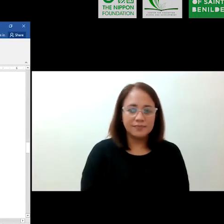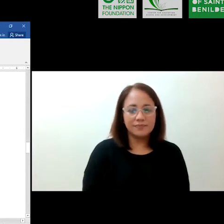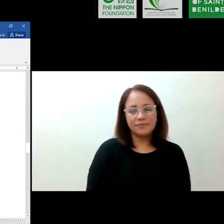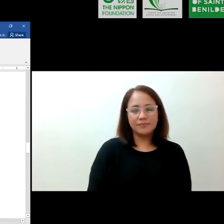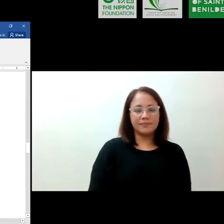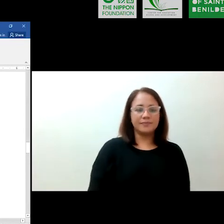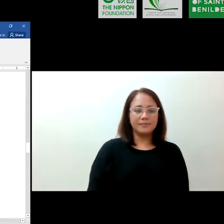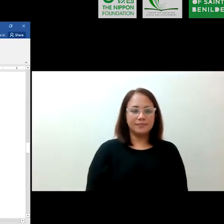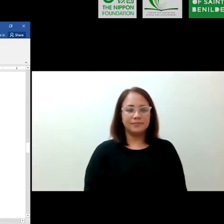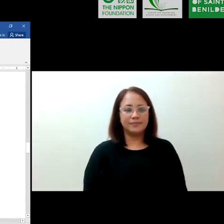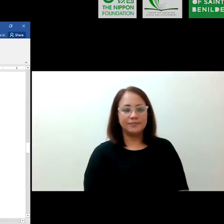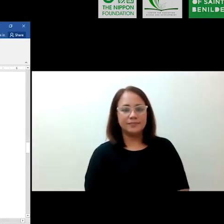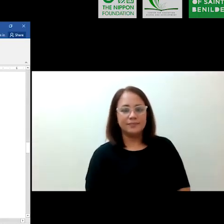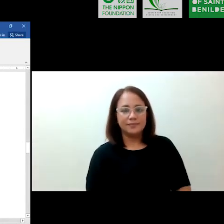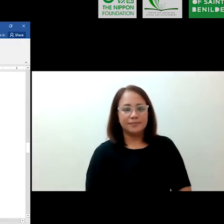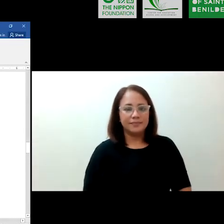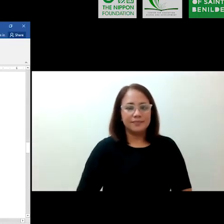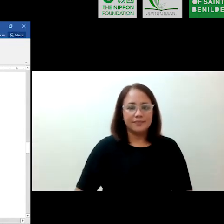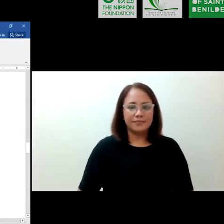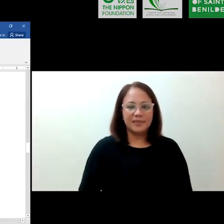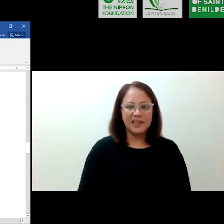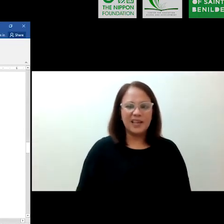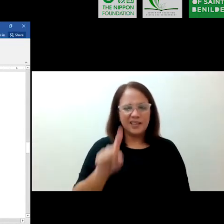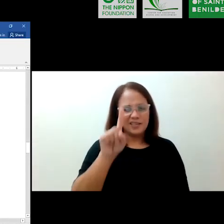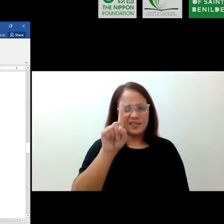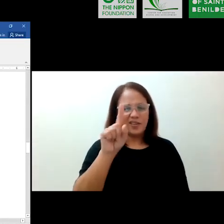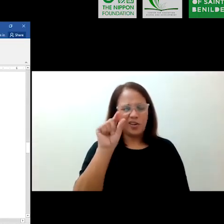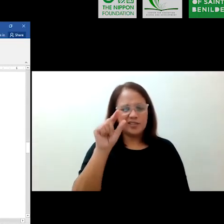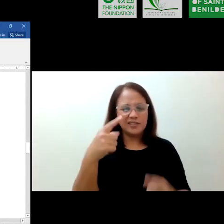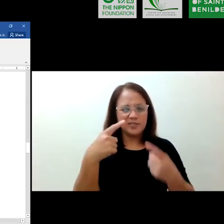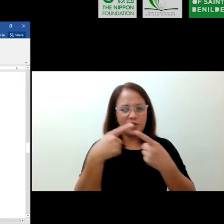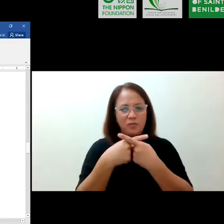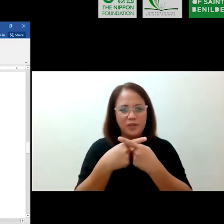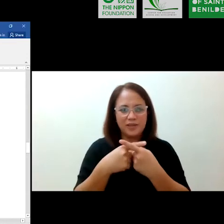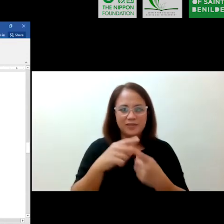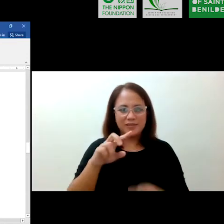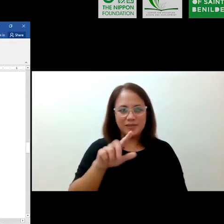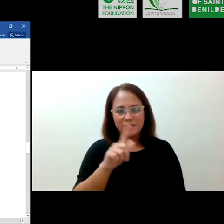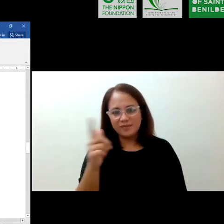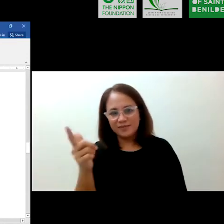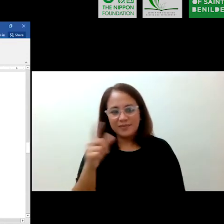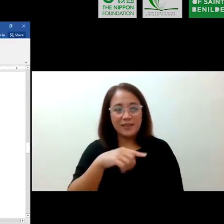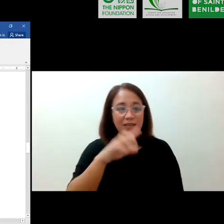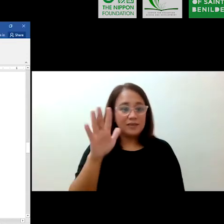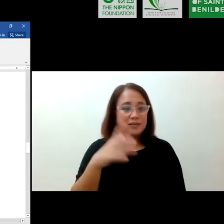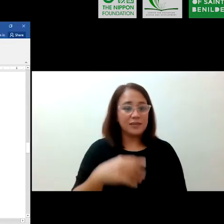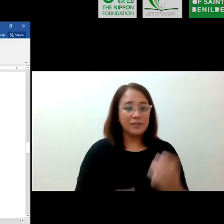Okay, this is a little complex, so we'll go back and forth. Number 12.